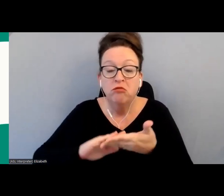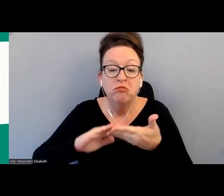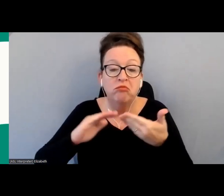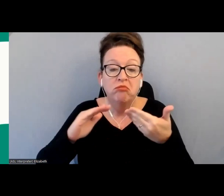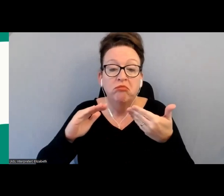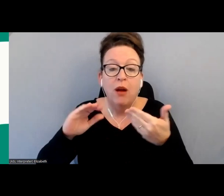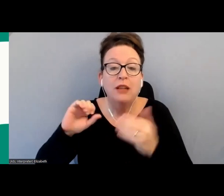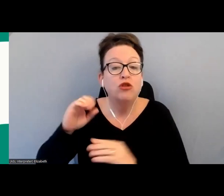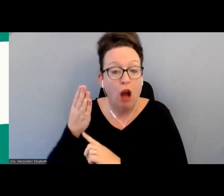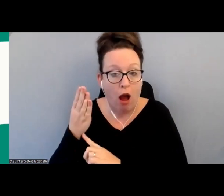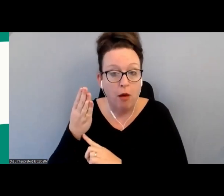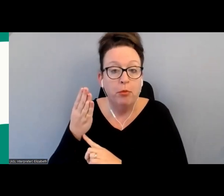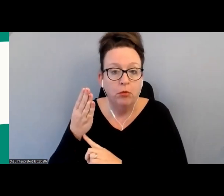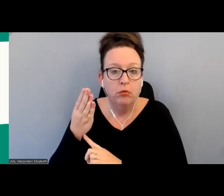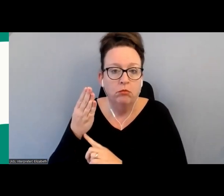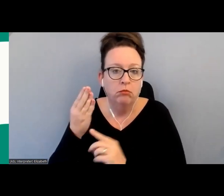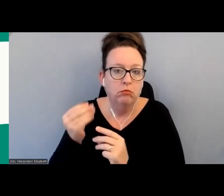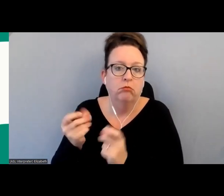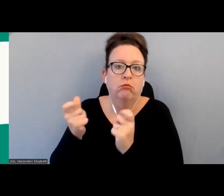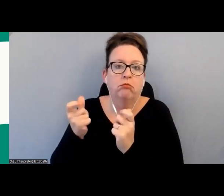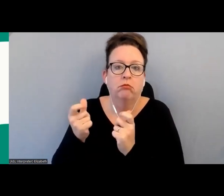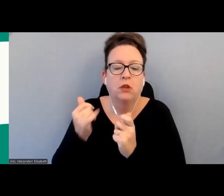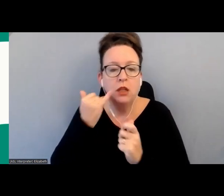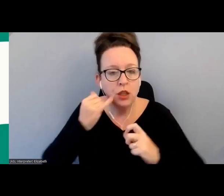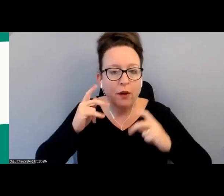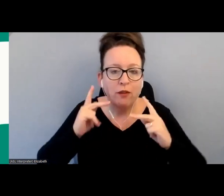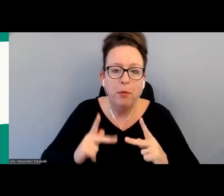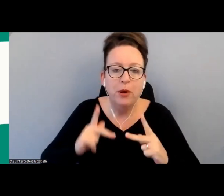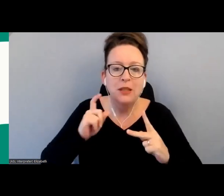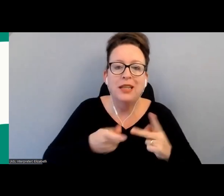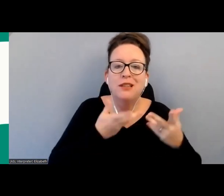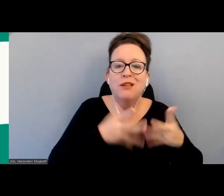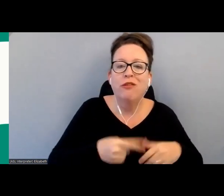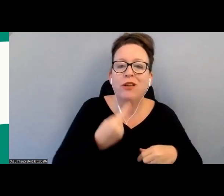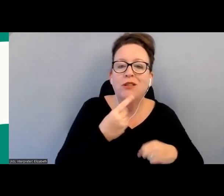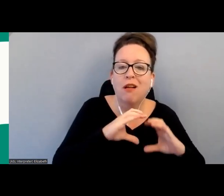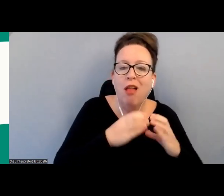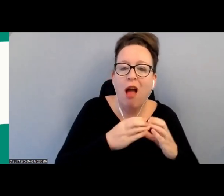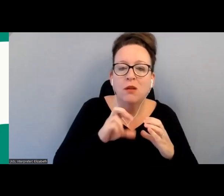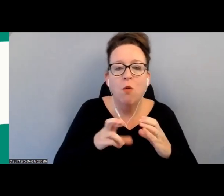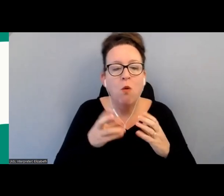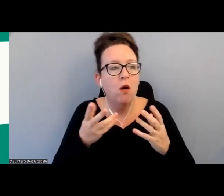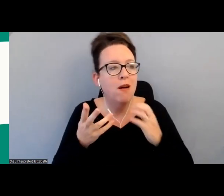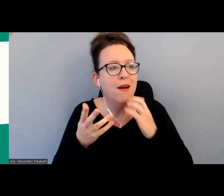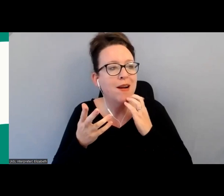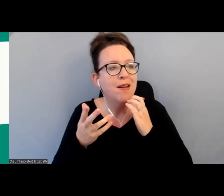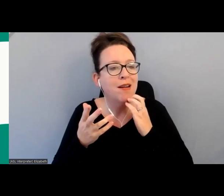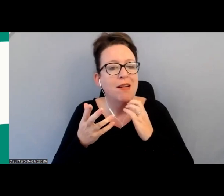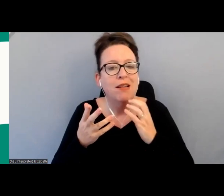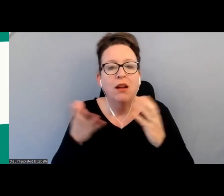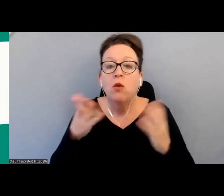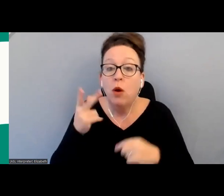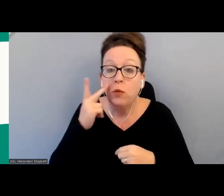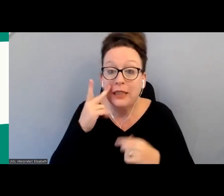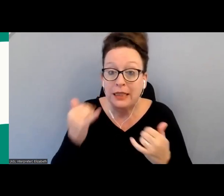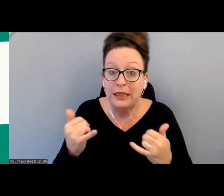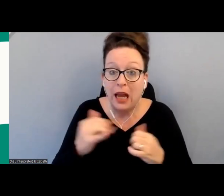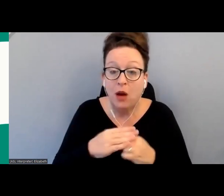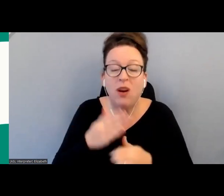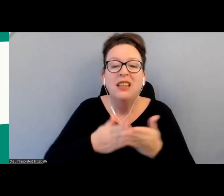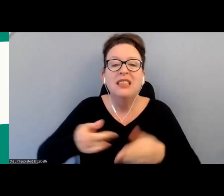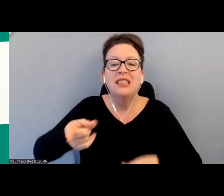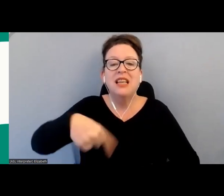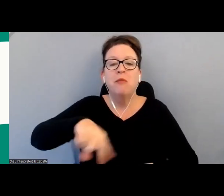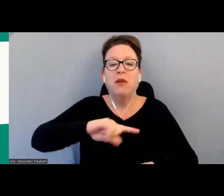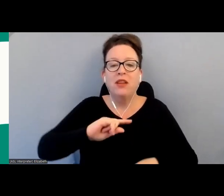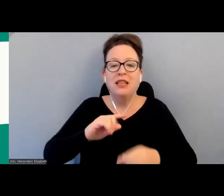a job imminently. So if somebody needs to finish a class or what we're finding now is some of these